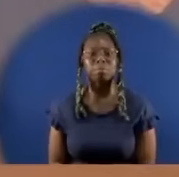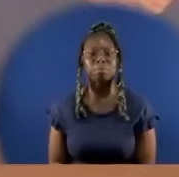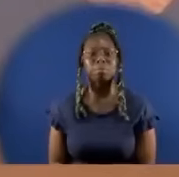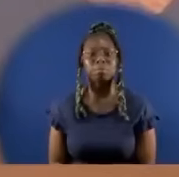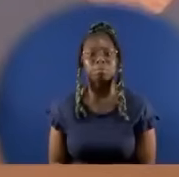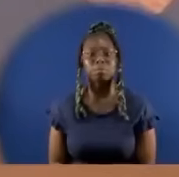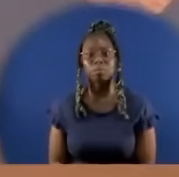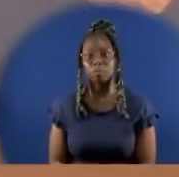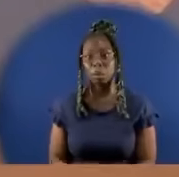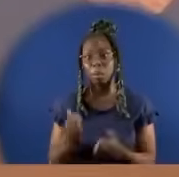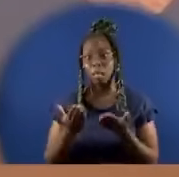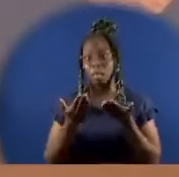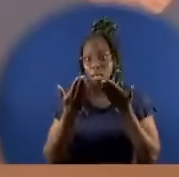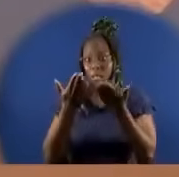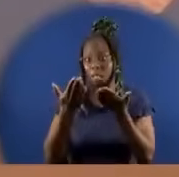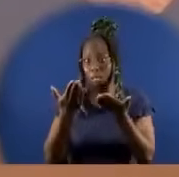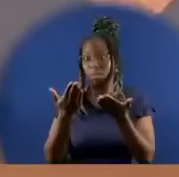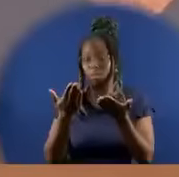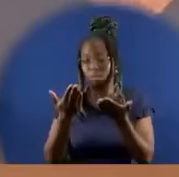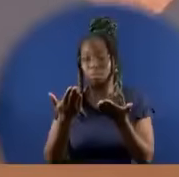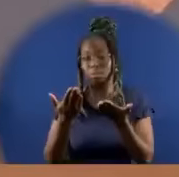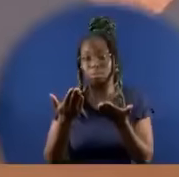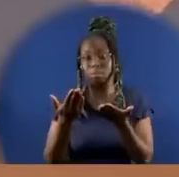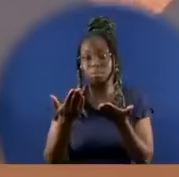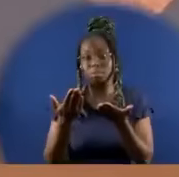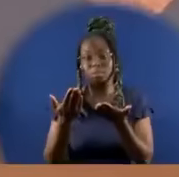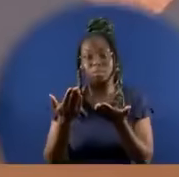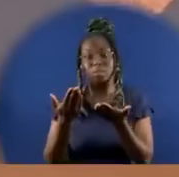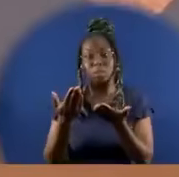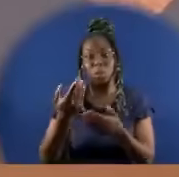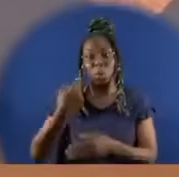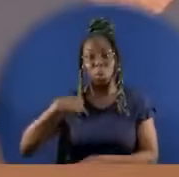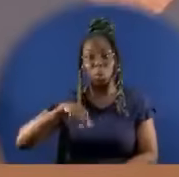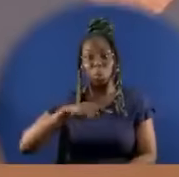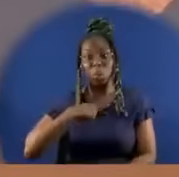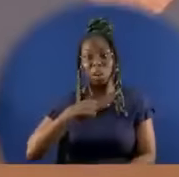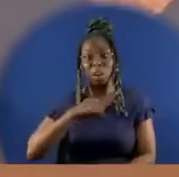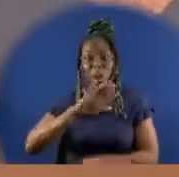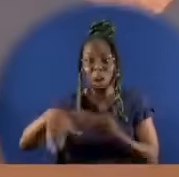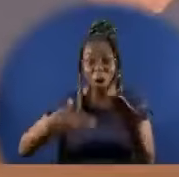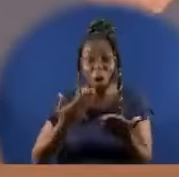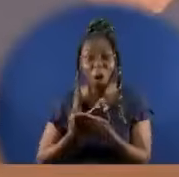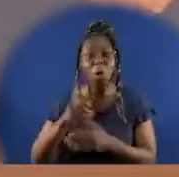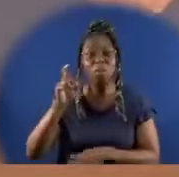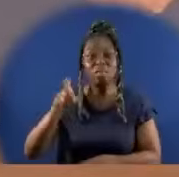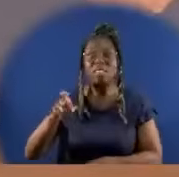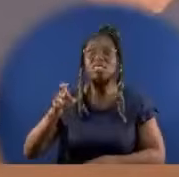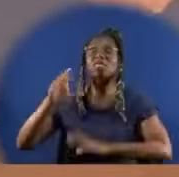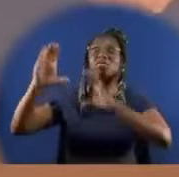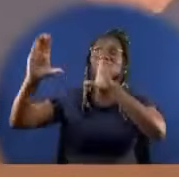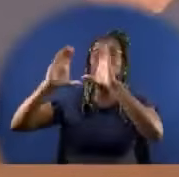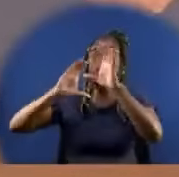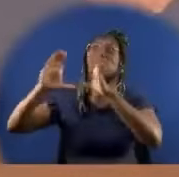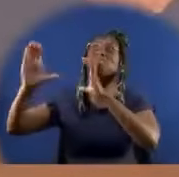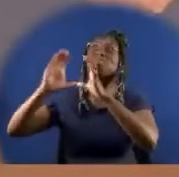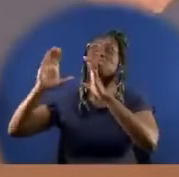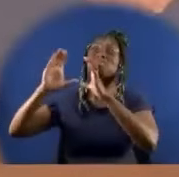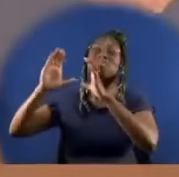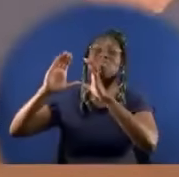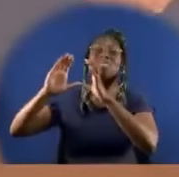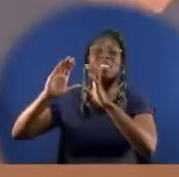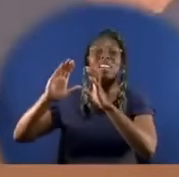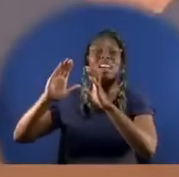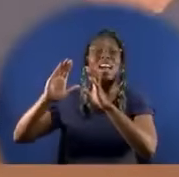I want to submit today that all of us need to make compelling arguments to Jesus for somebody